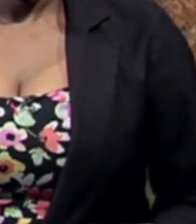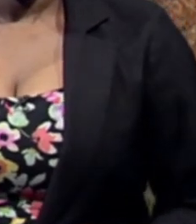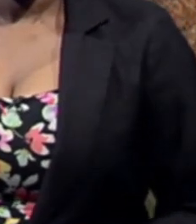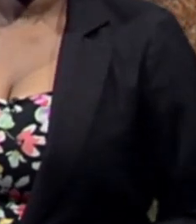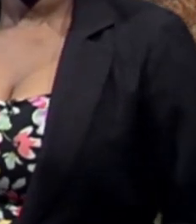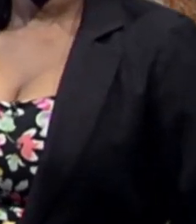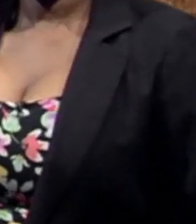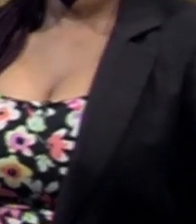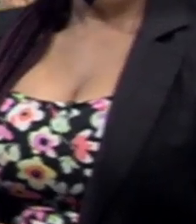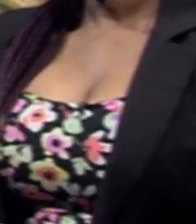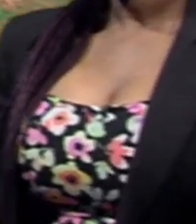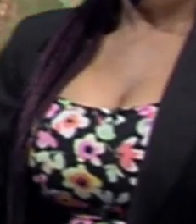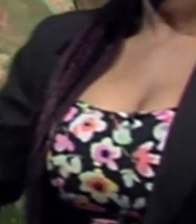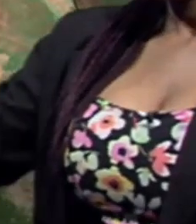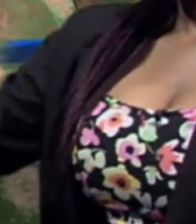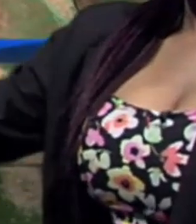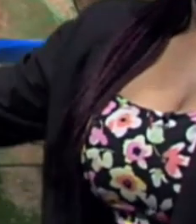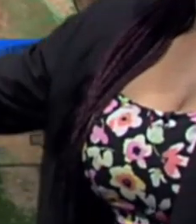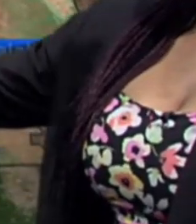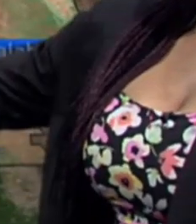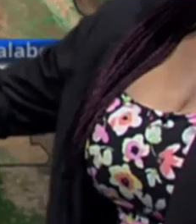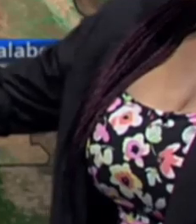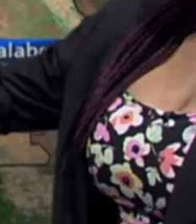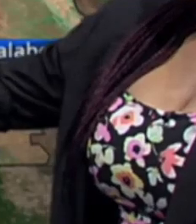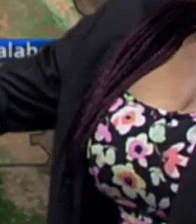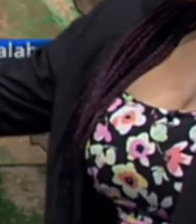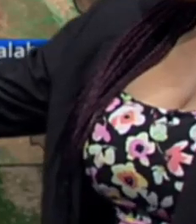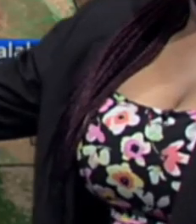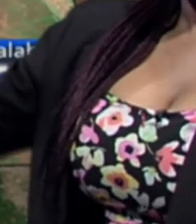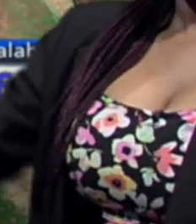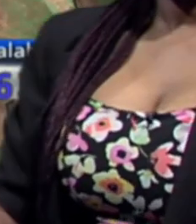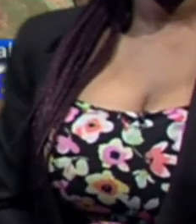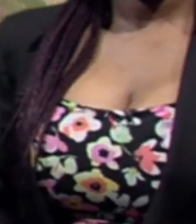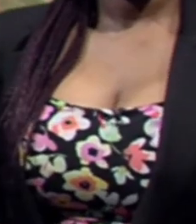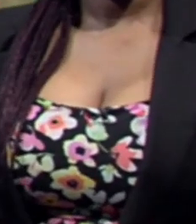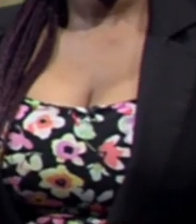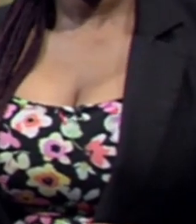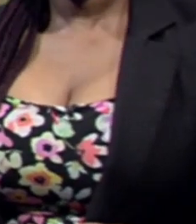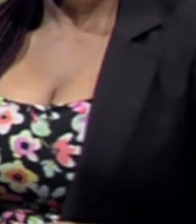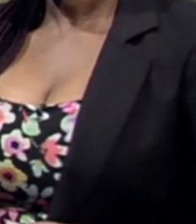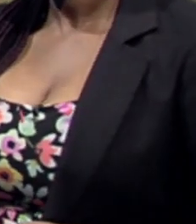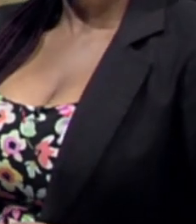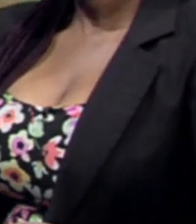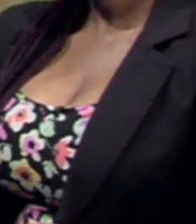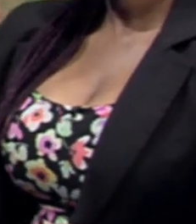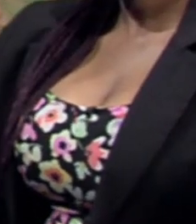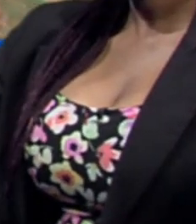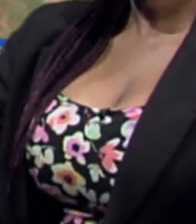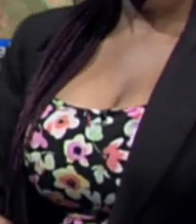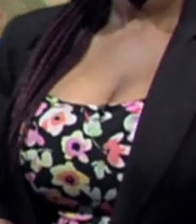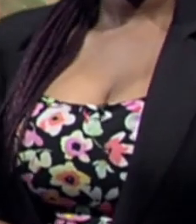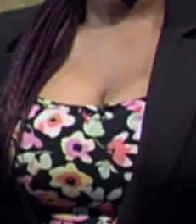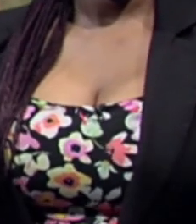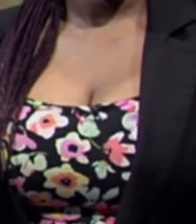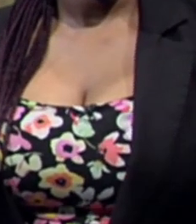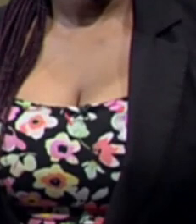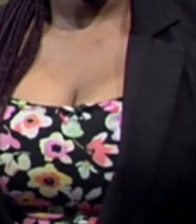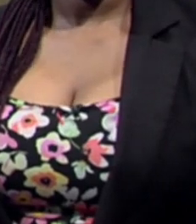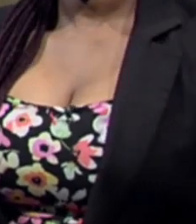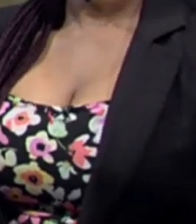17 go ya go di le 26 Limpopo fa re lebelela Mosina e tla nna mogote ka digata di le 35 mo Thapameng Polokwane ka digata